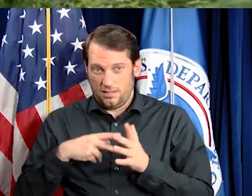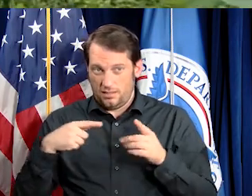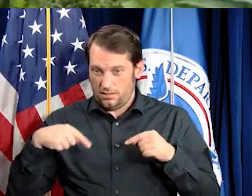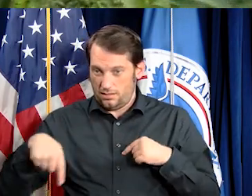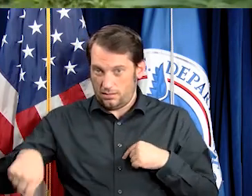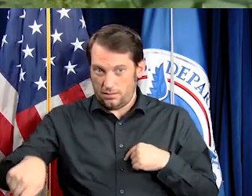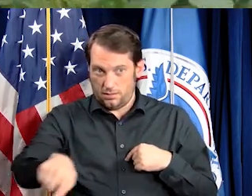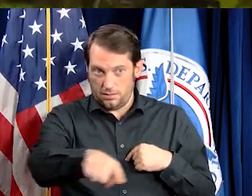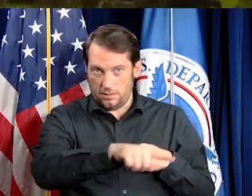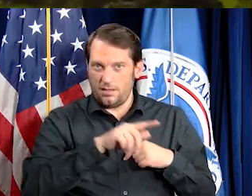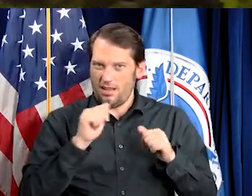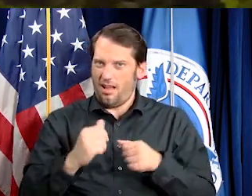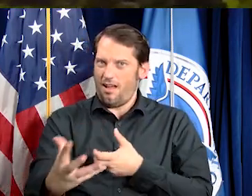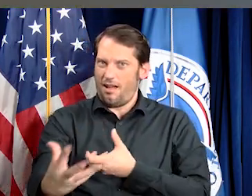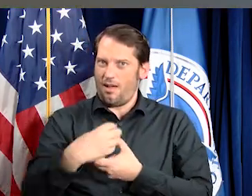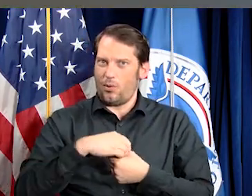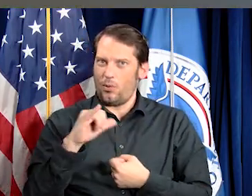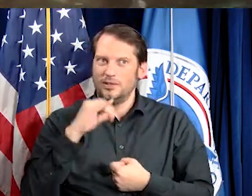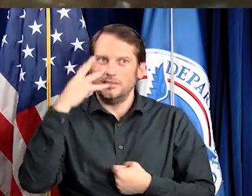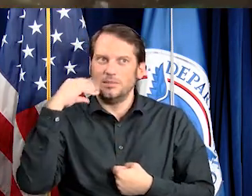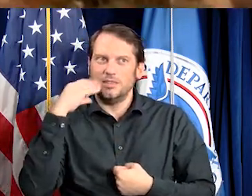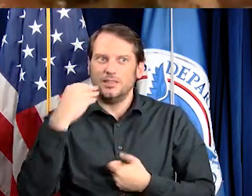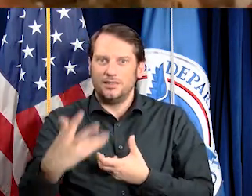in the Cloud.